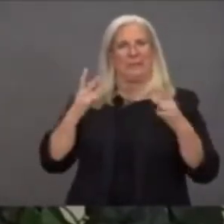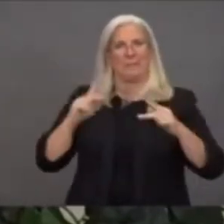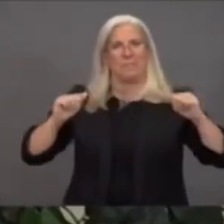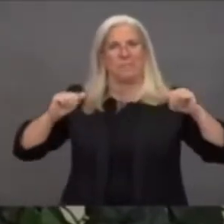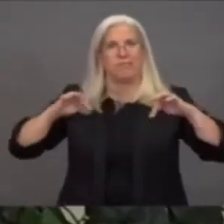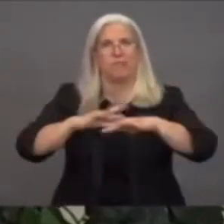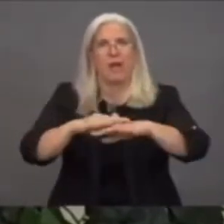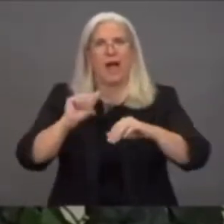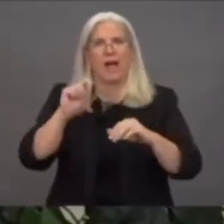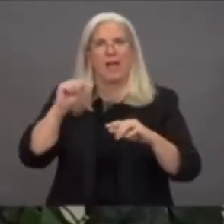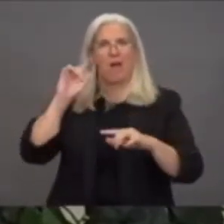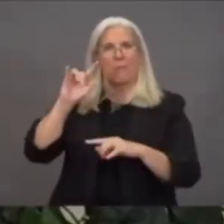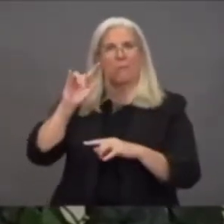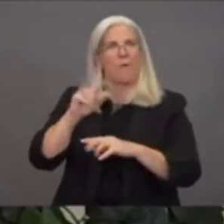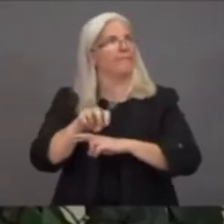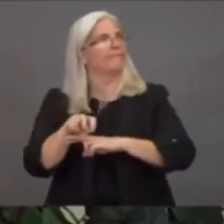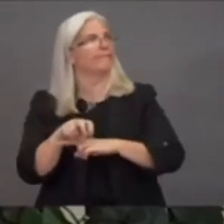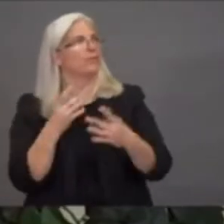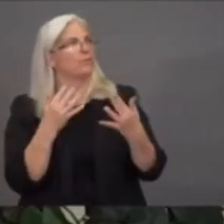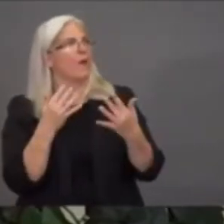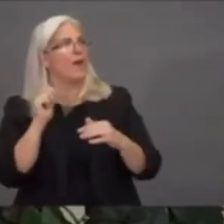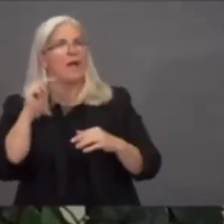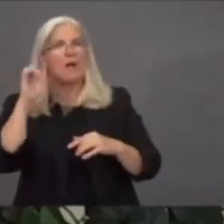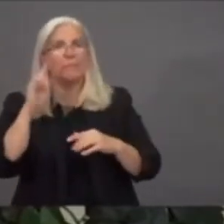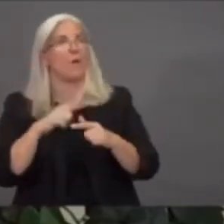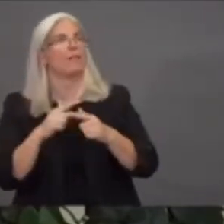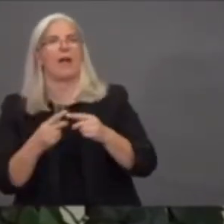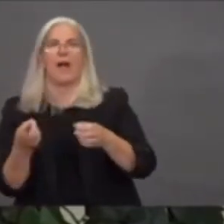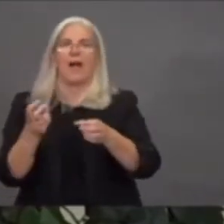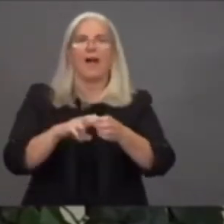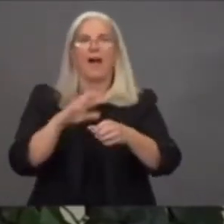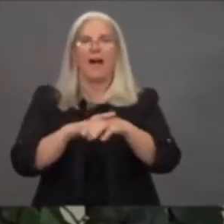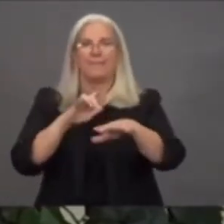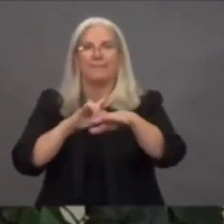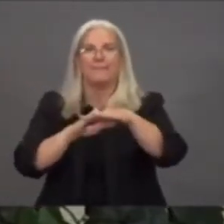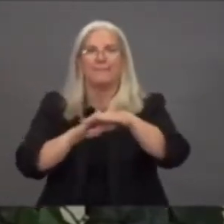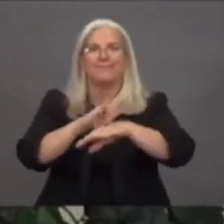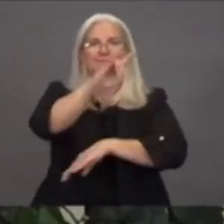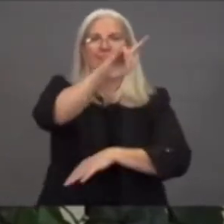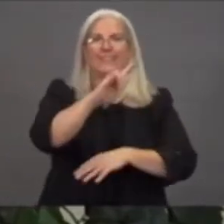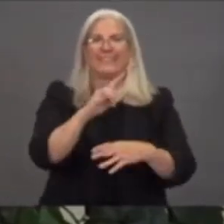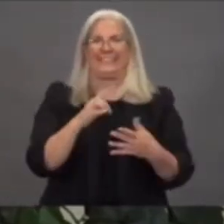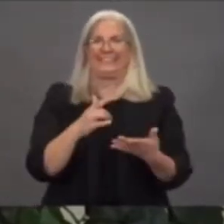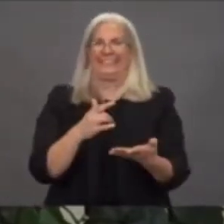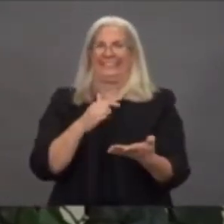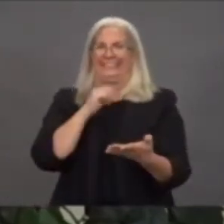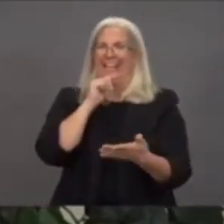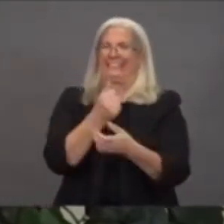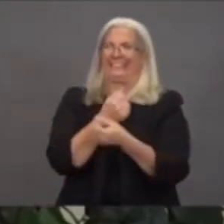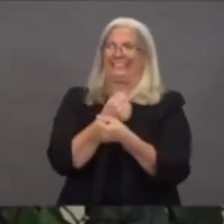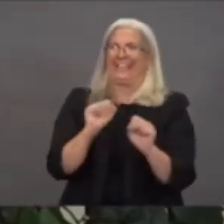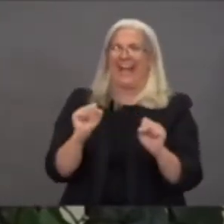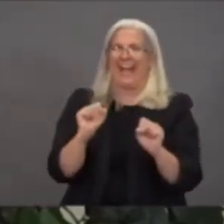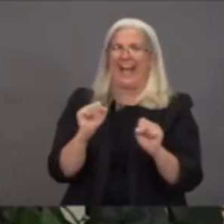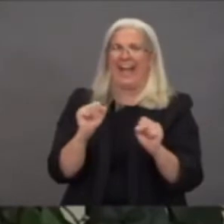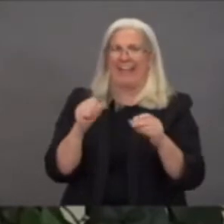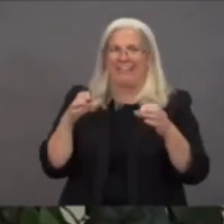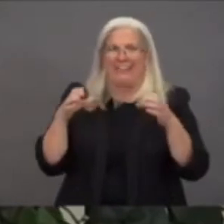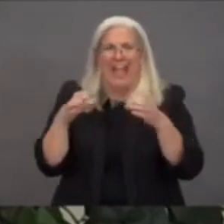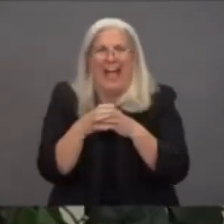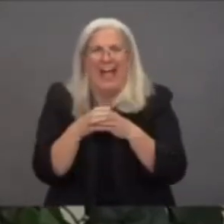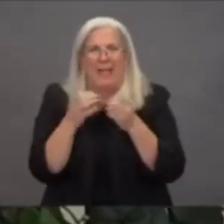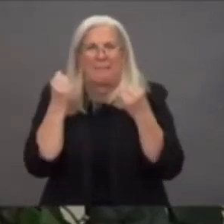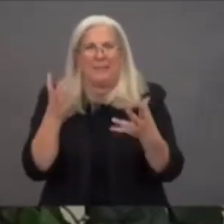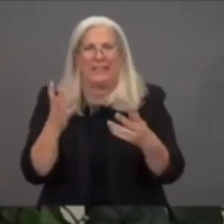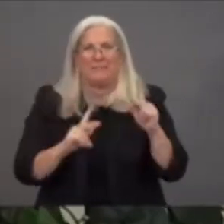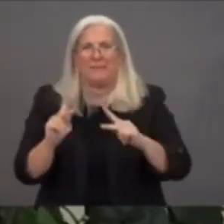in the terminals, being on the planes, it may not be the safest thing to do. So the way to reduce the risk might